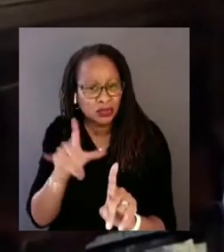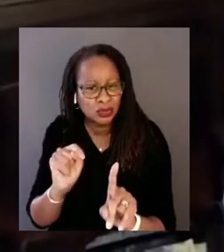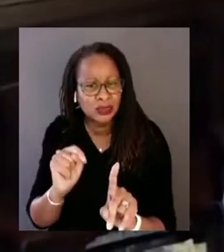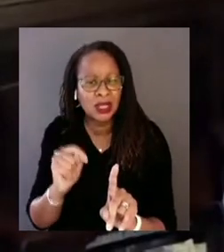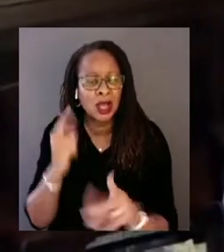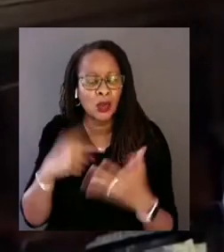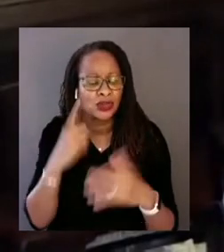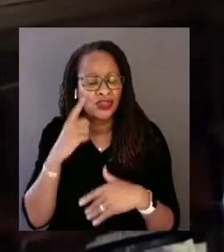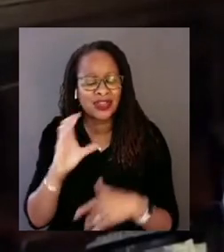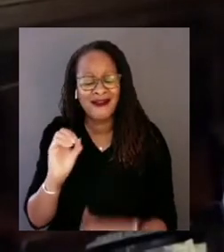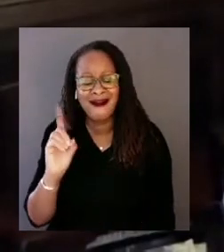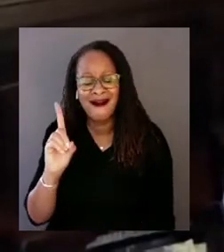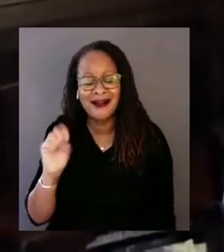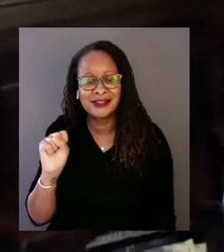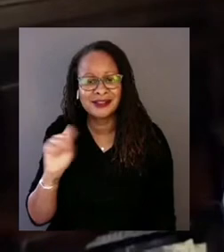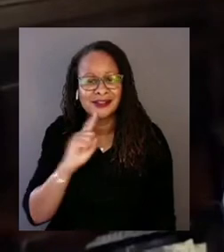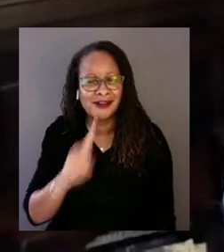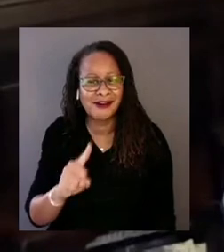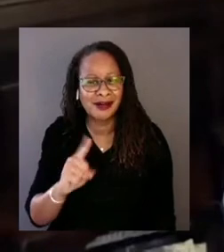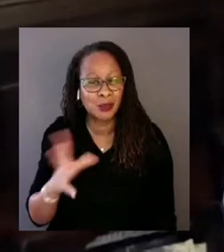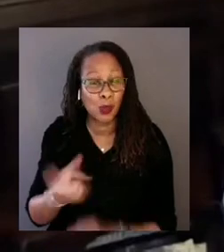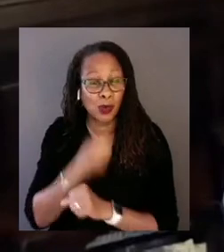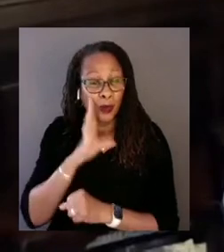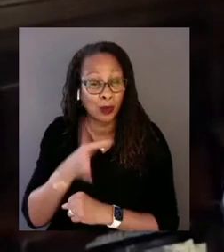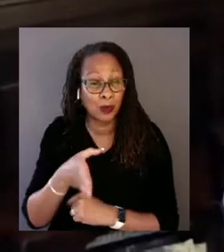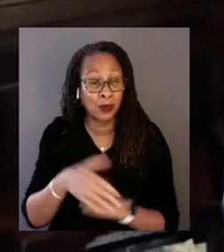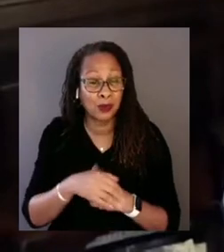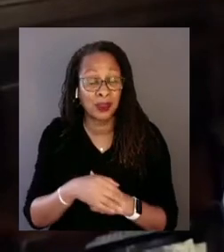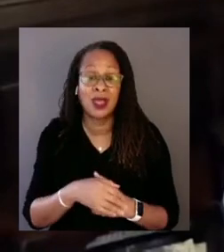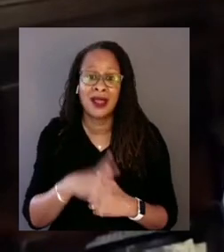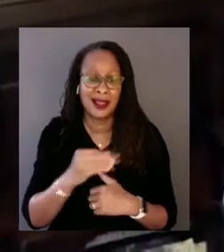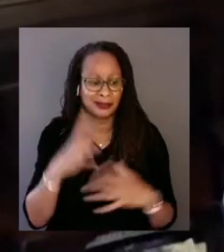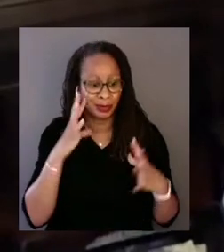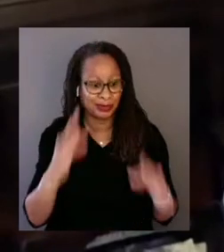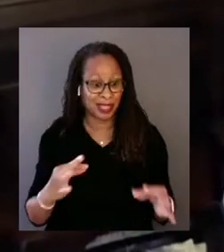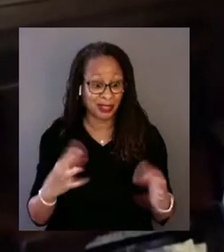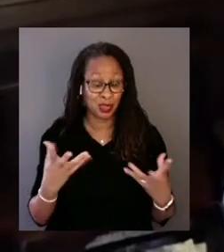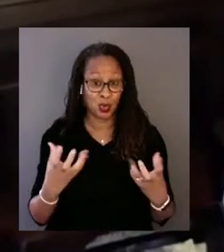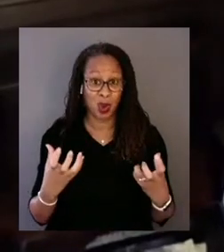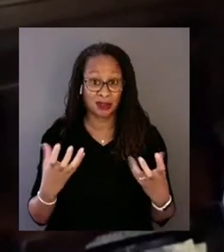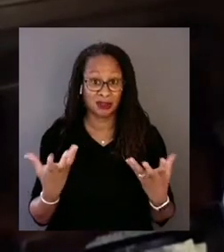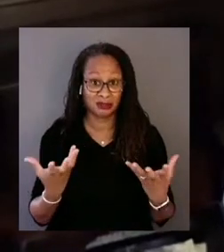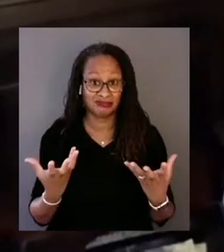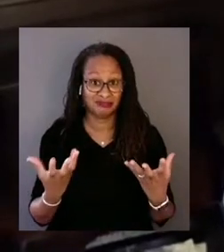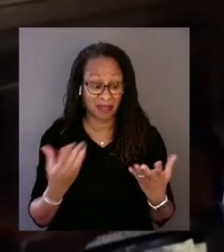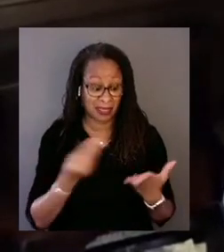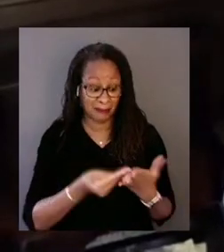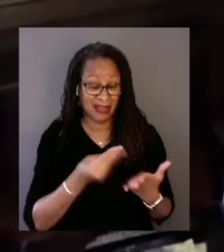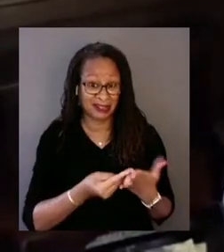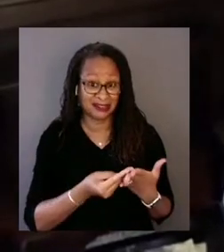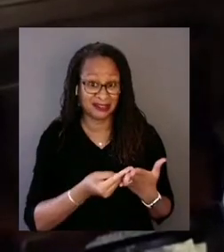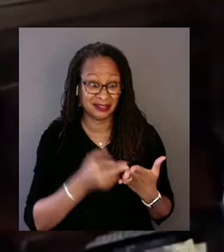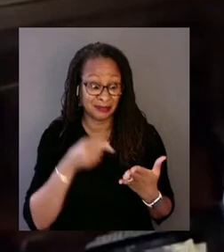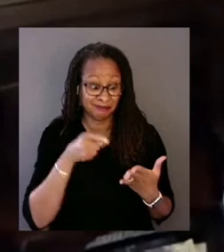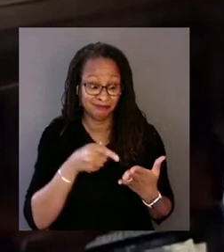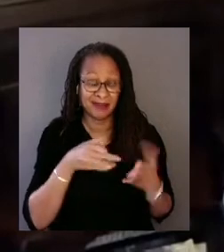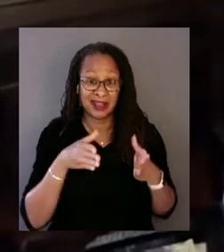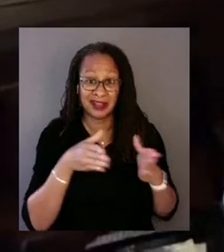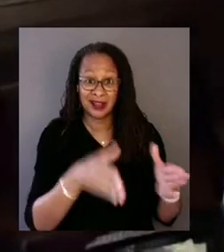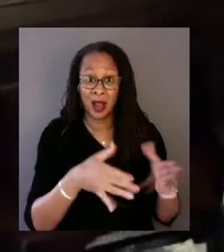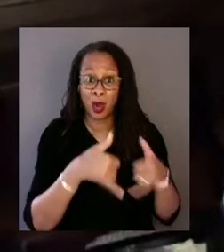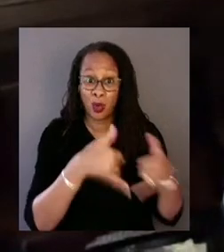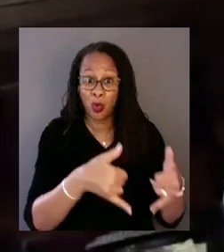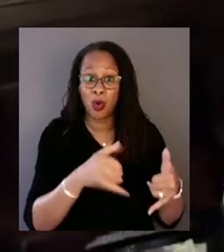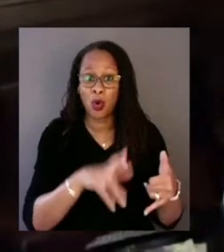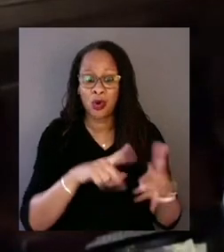are. And, you know, and to just decide, it's like, do you want to spend that money this way? Or do you want to start developing your next